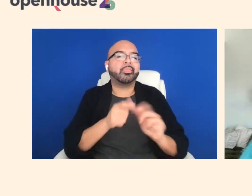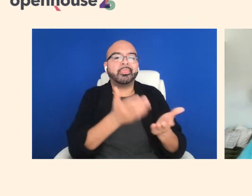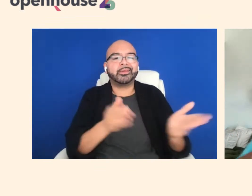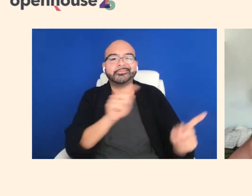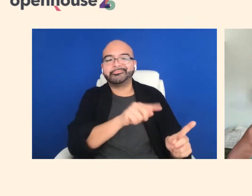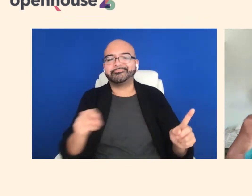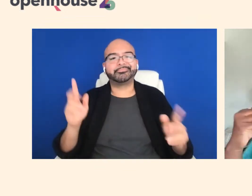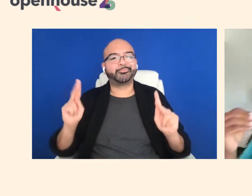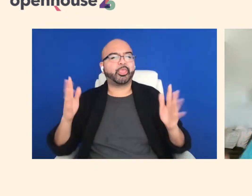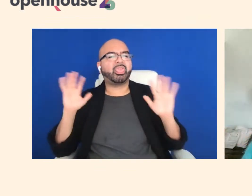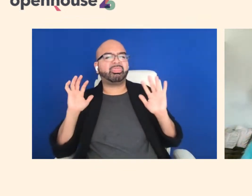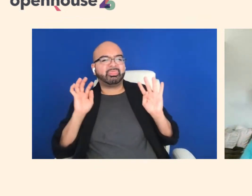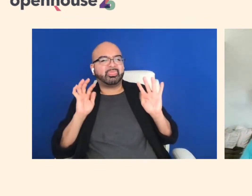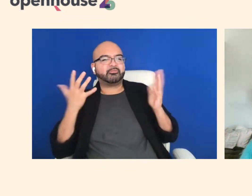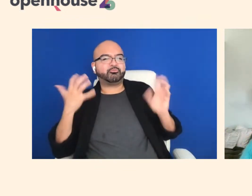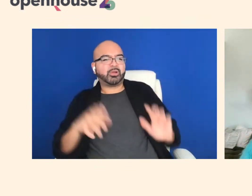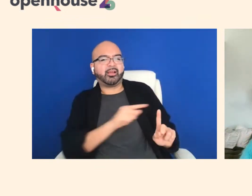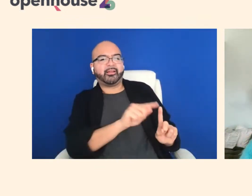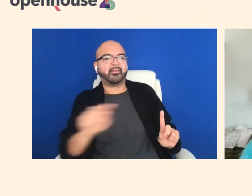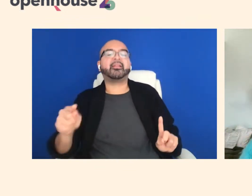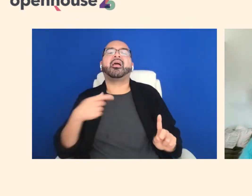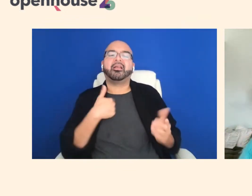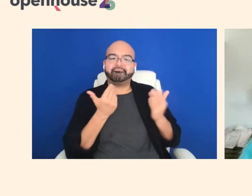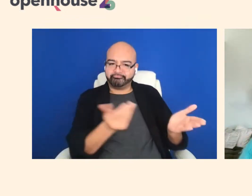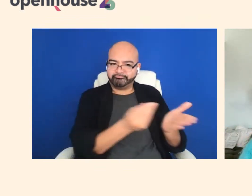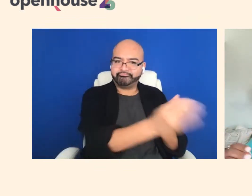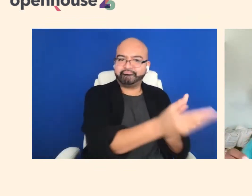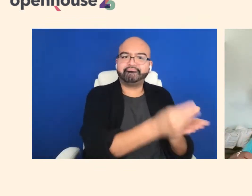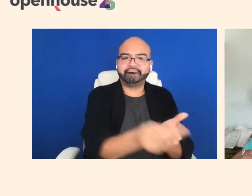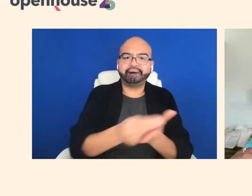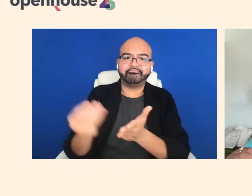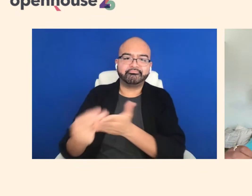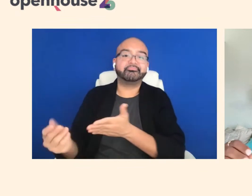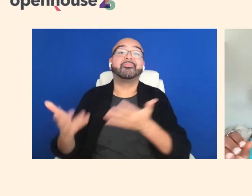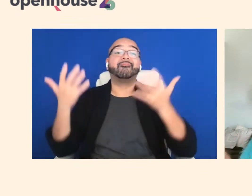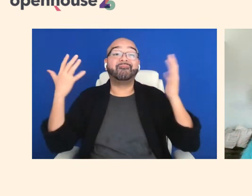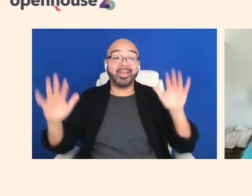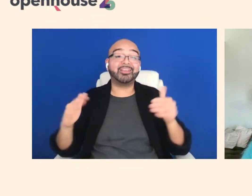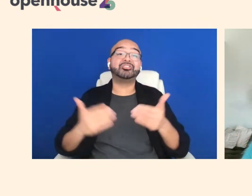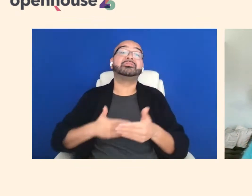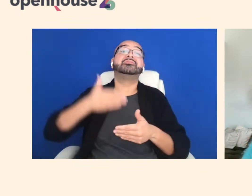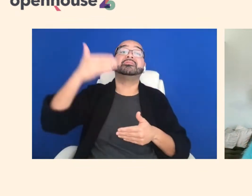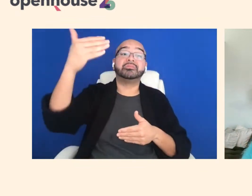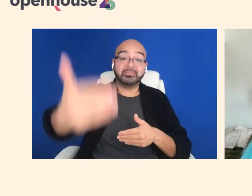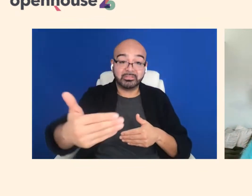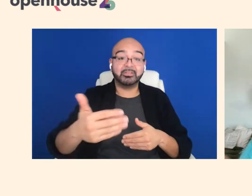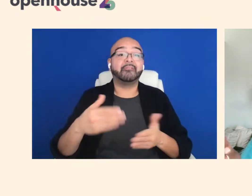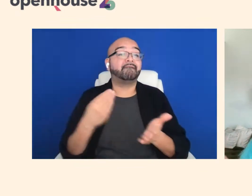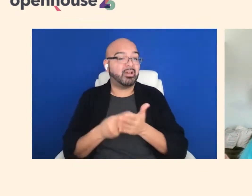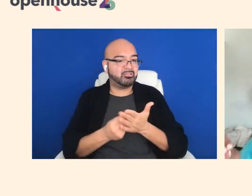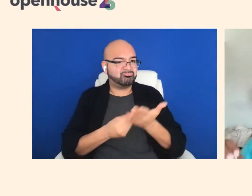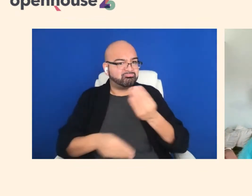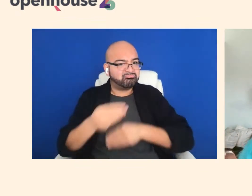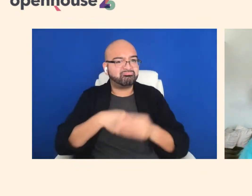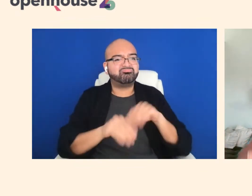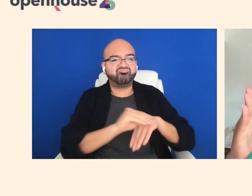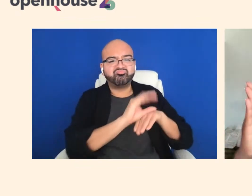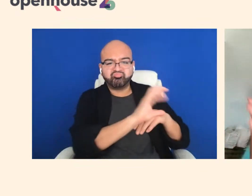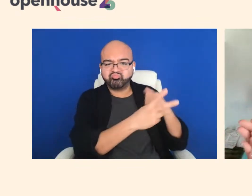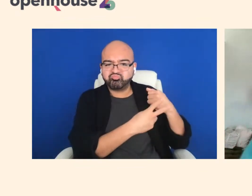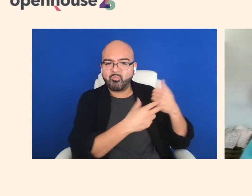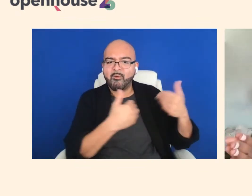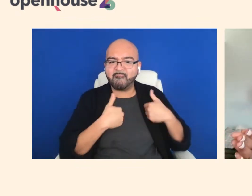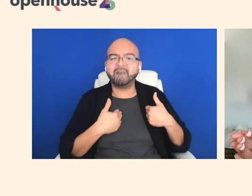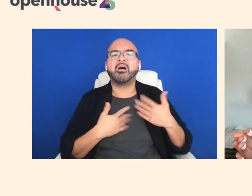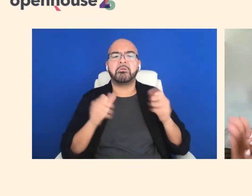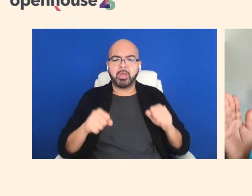do, and then you move yourself to a place, once your finances are stable, that you create a slight slush. But now